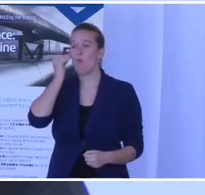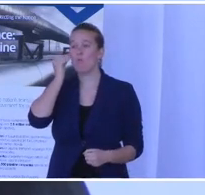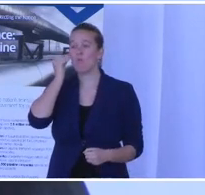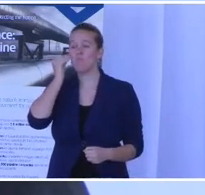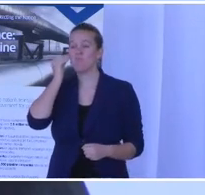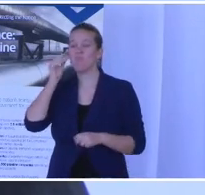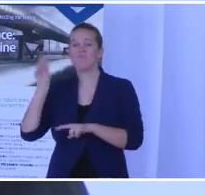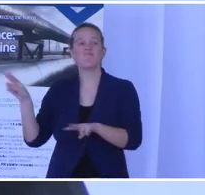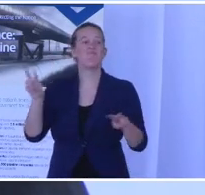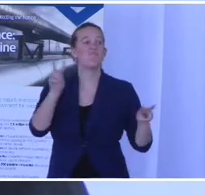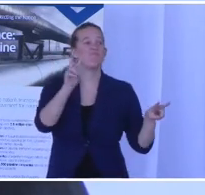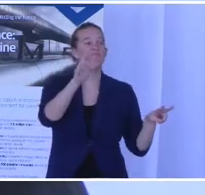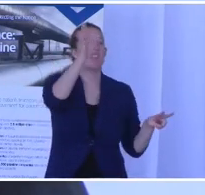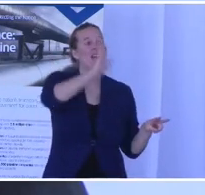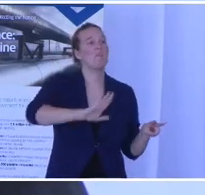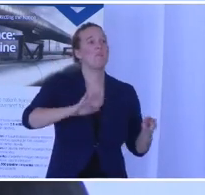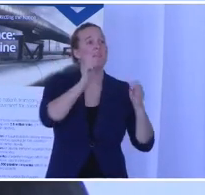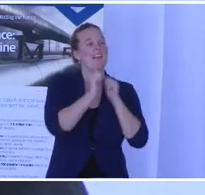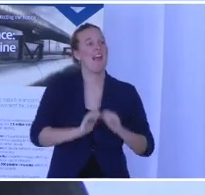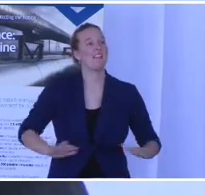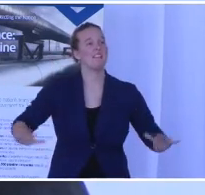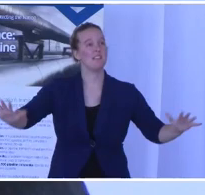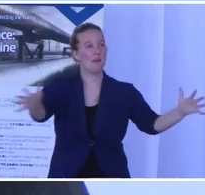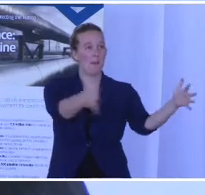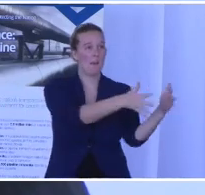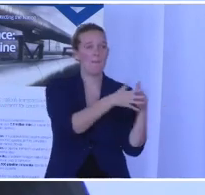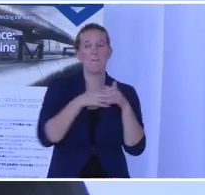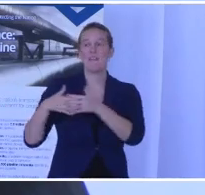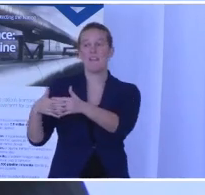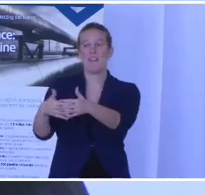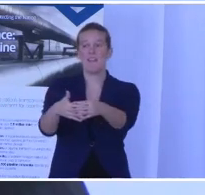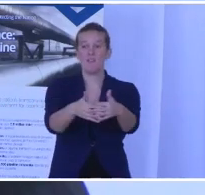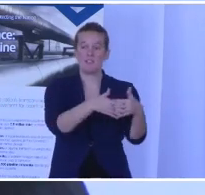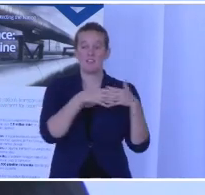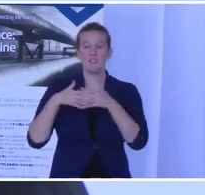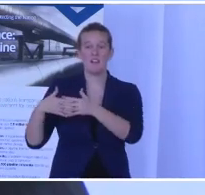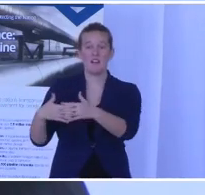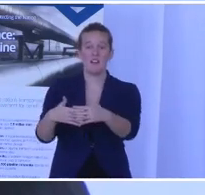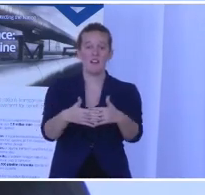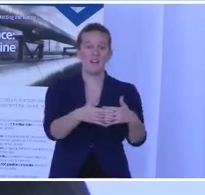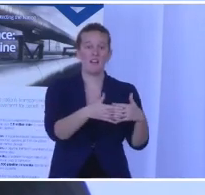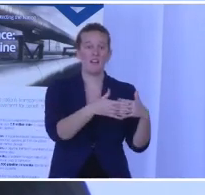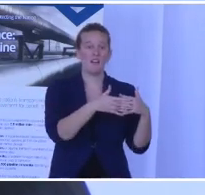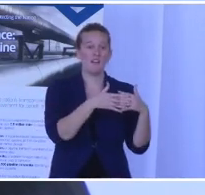home. God bless America,